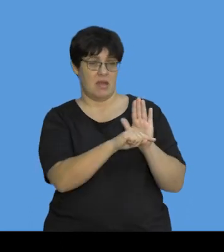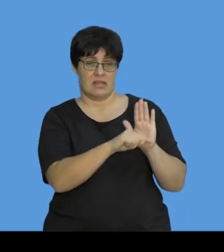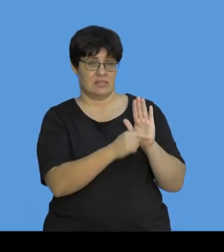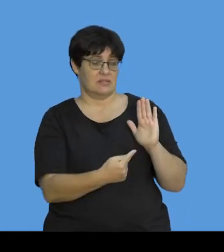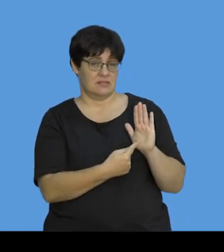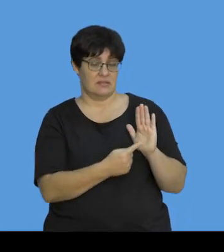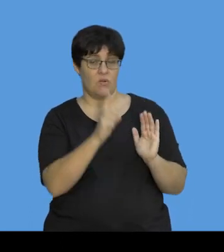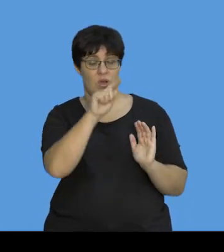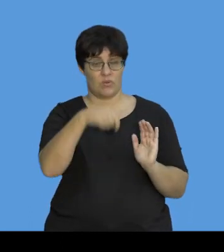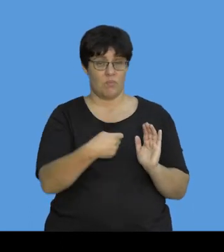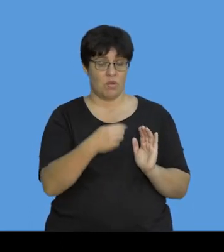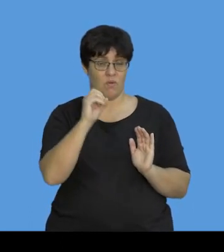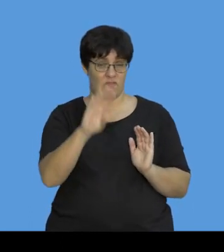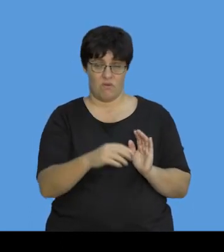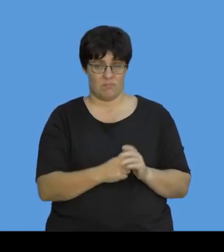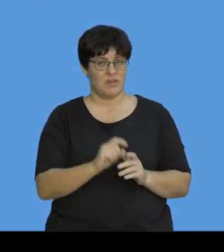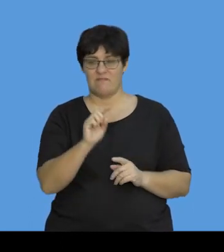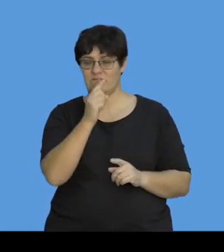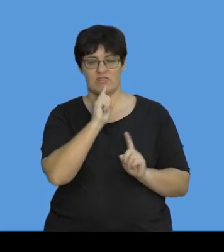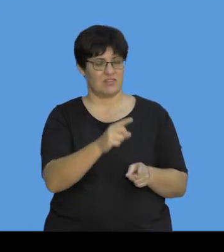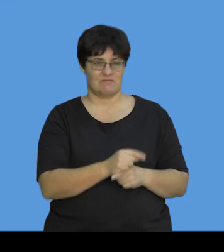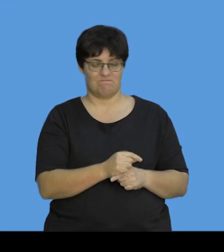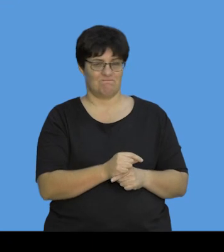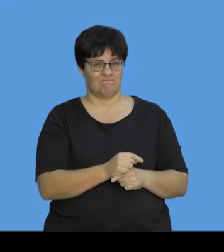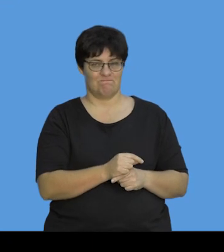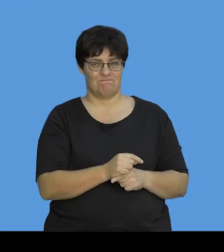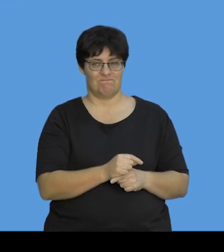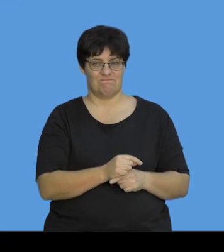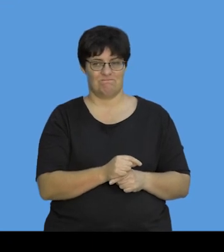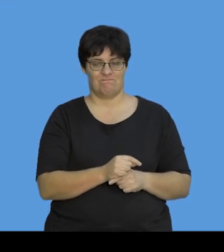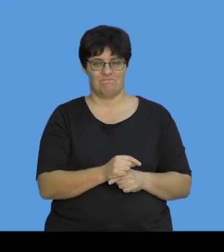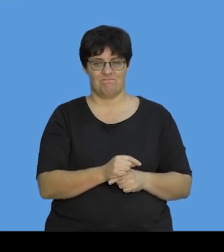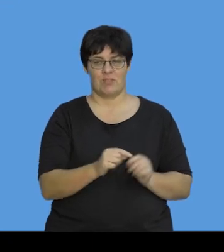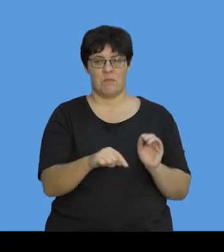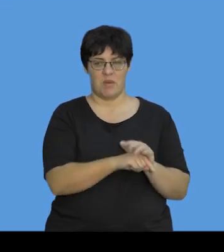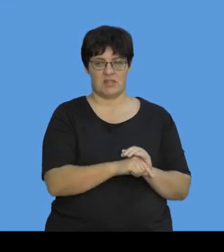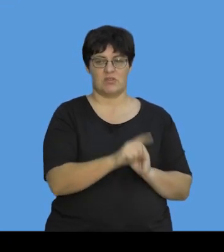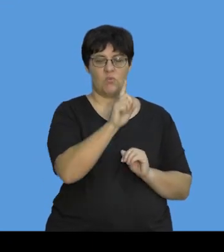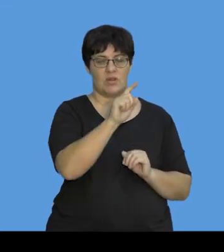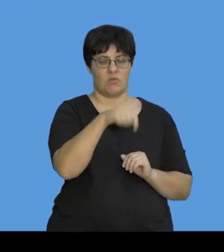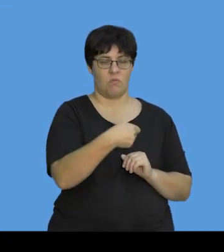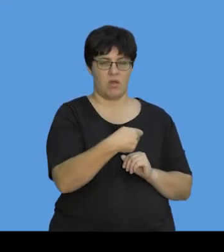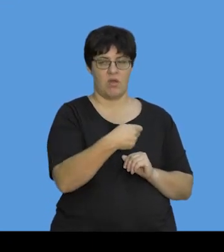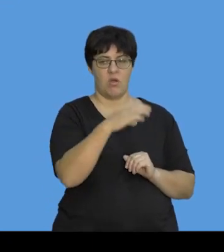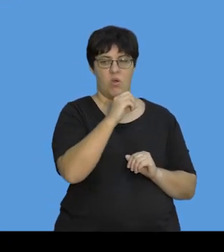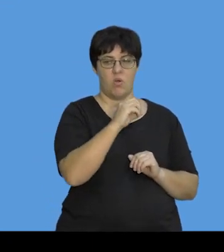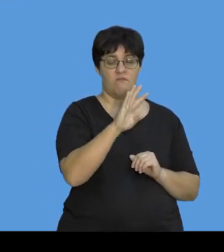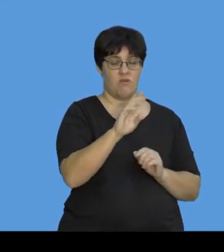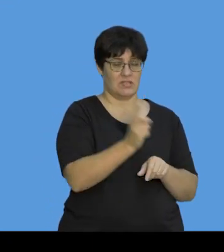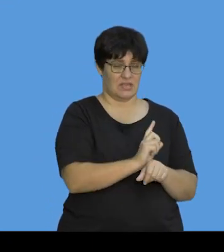minus 1,04. So the first answer we could get is minus 1,04